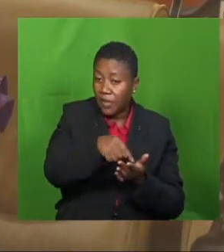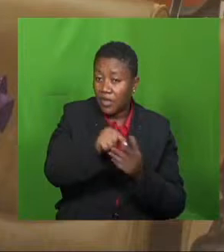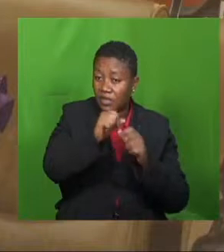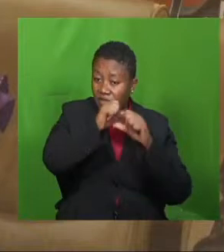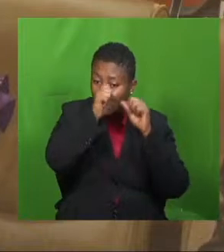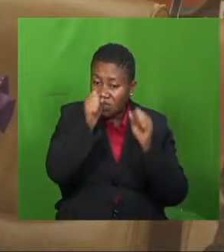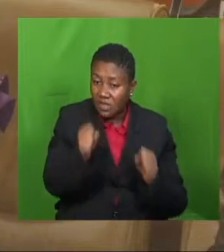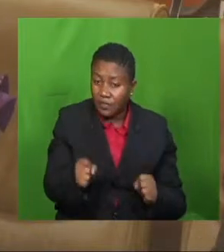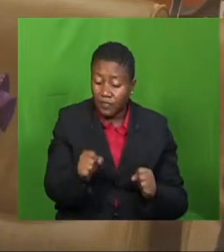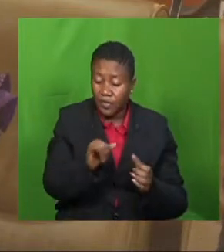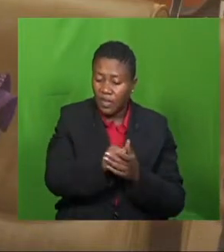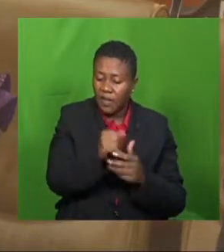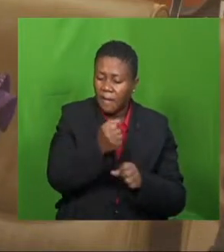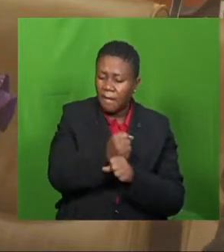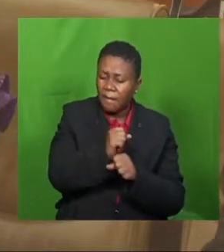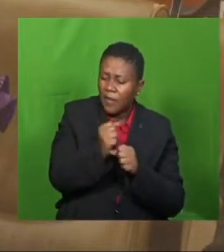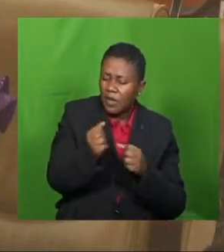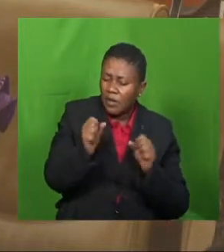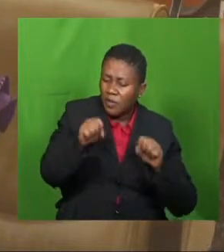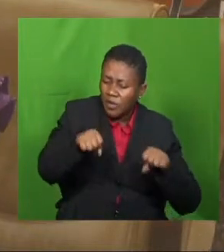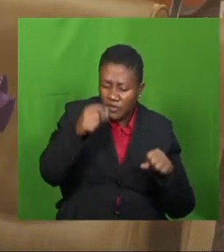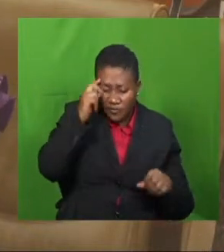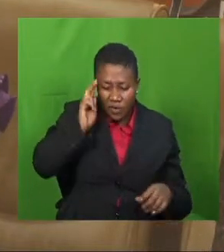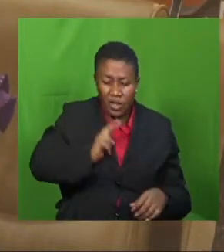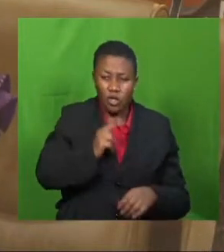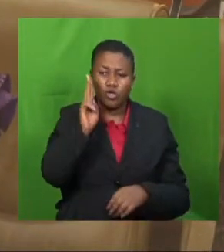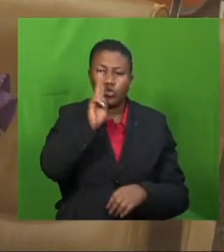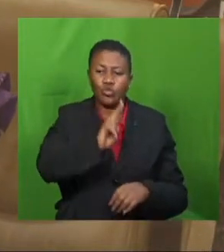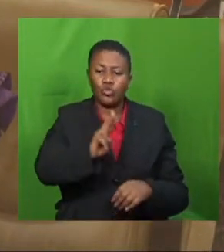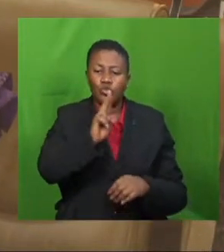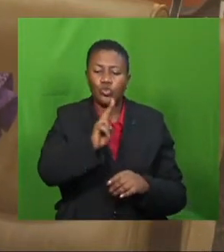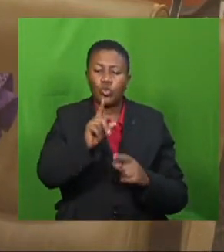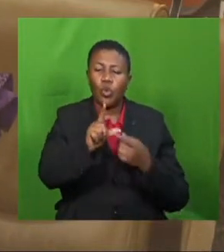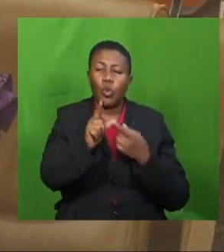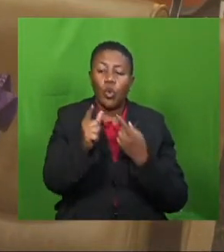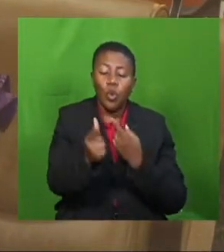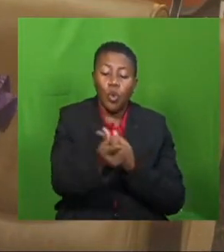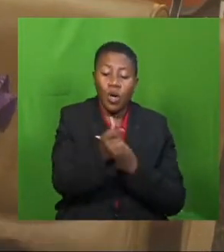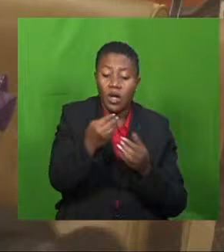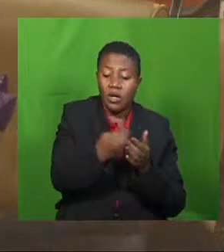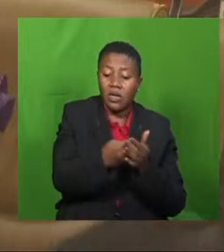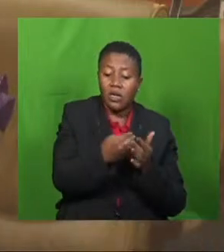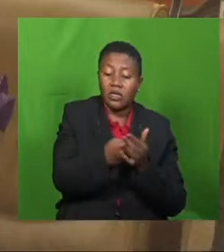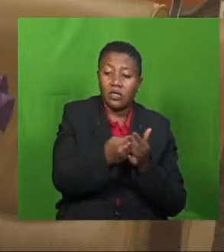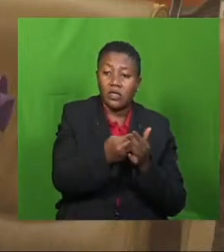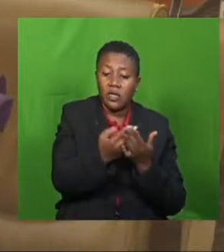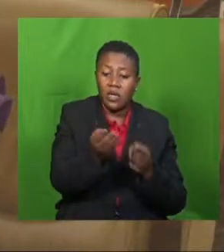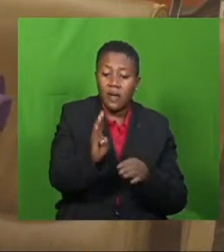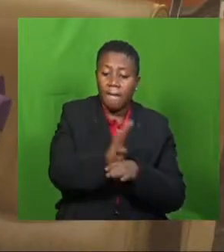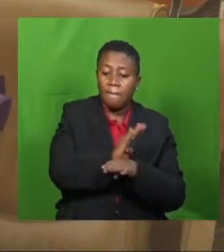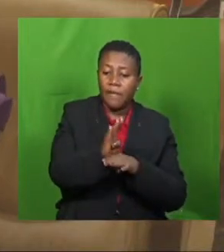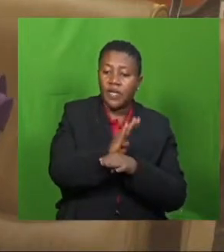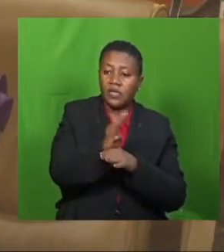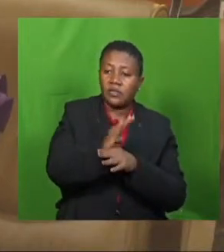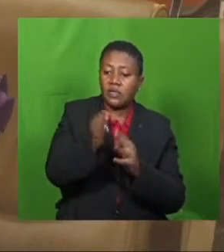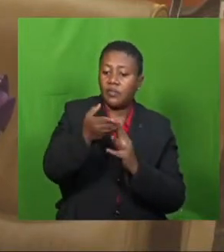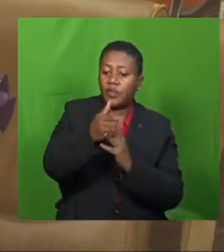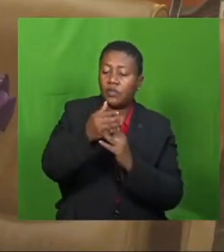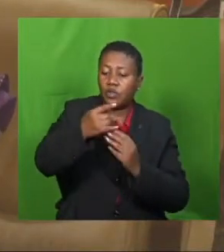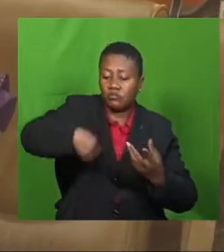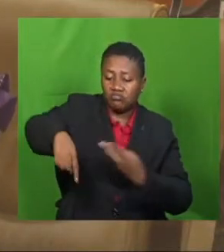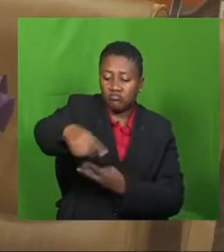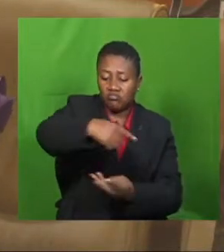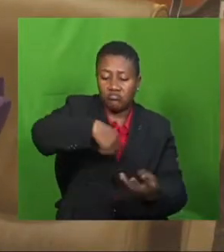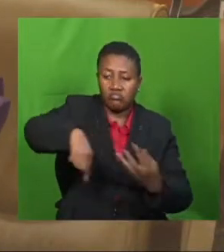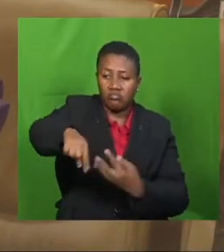for us to use our local currencies to trade across the continent and open up our economies without having